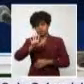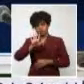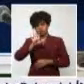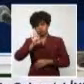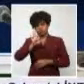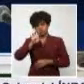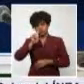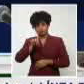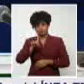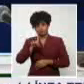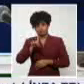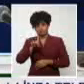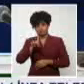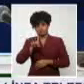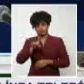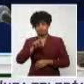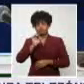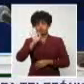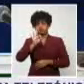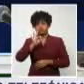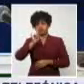our country,